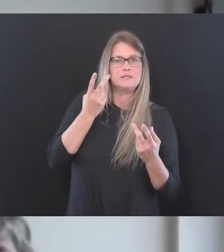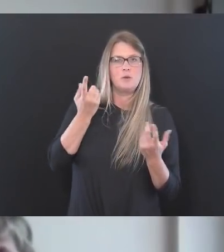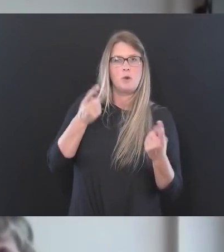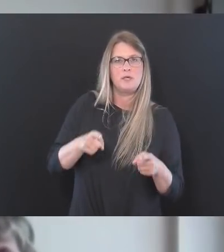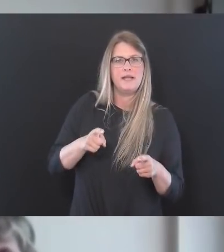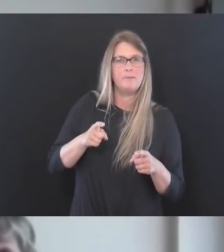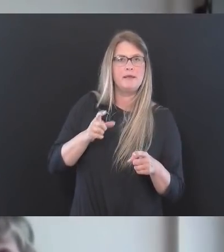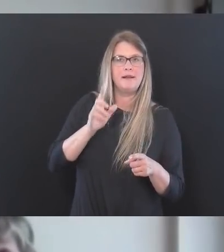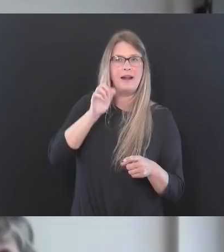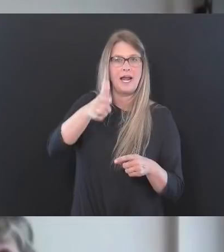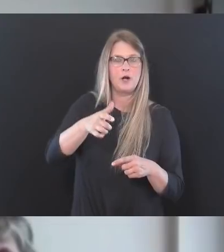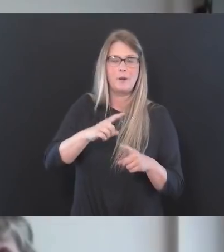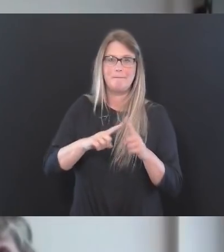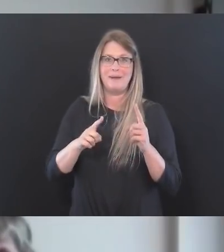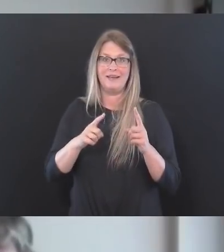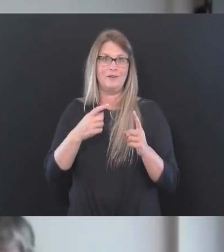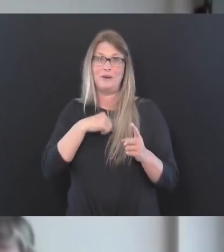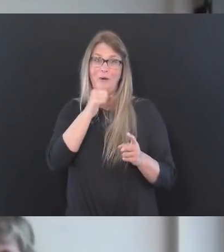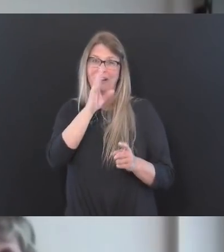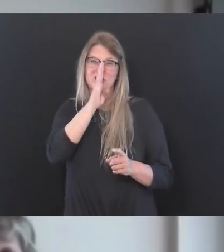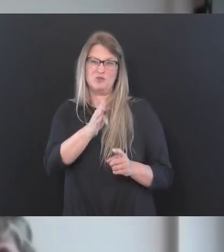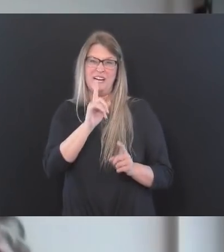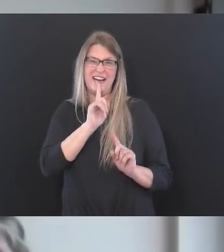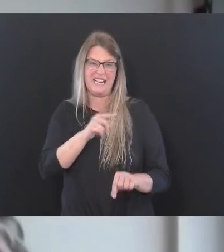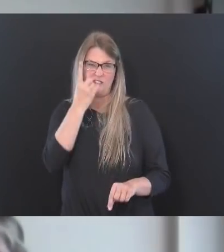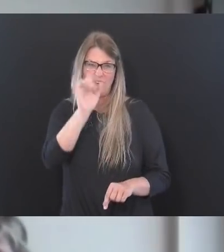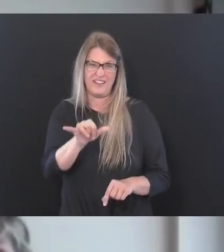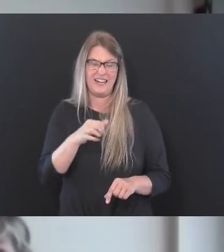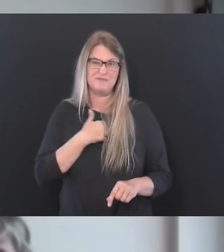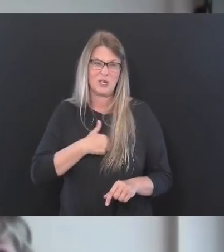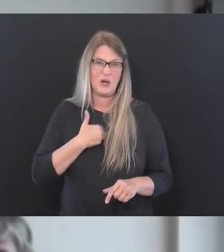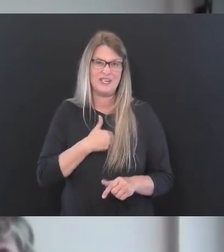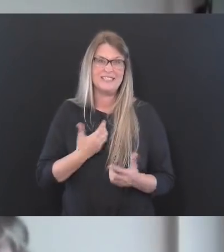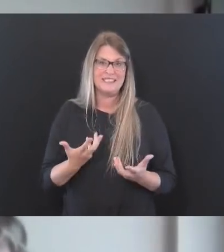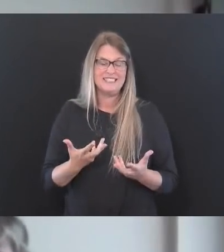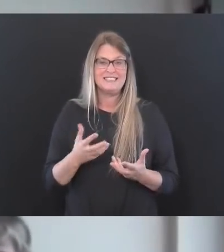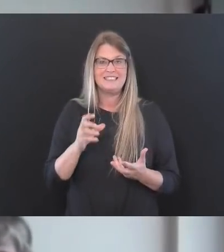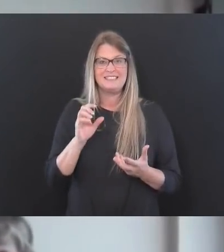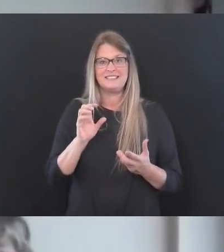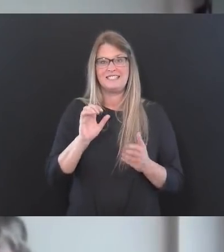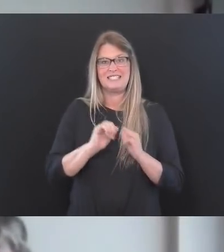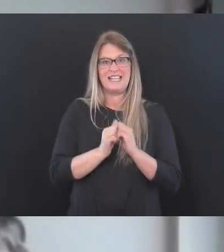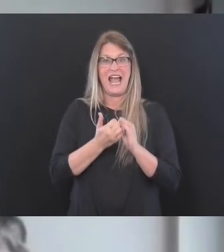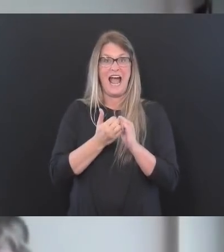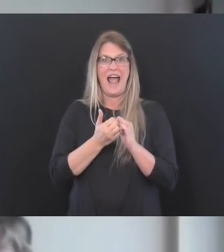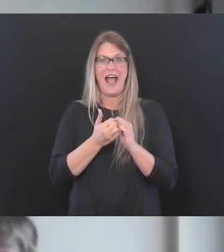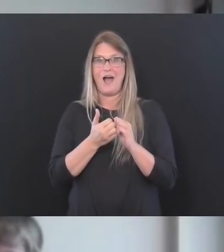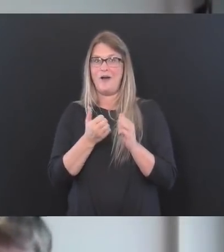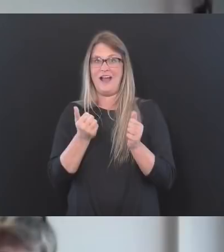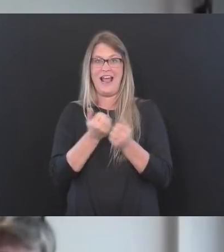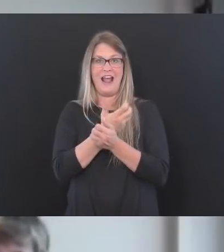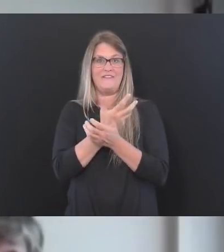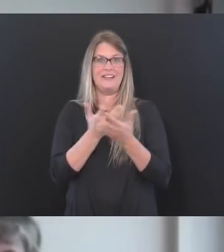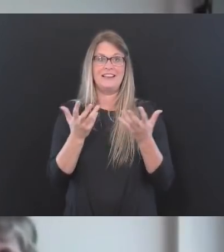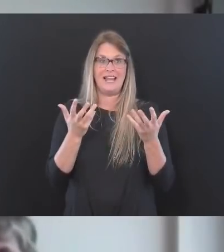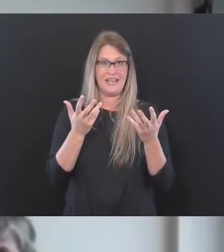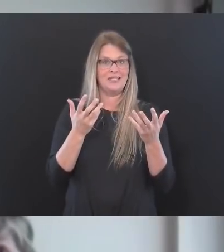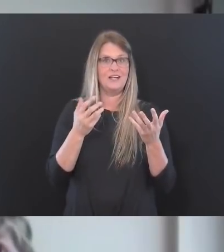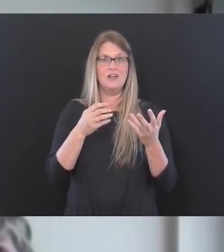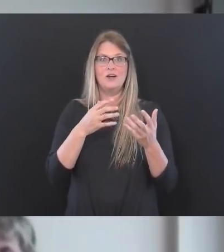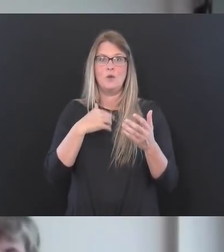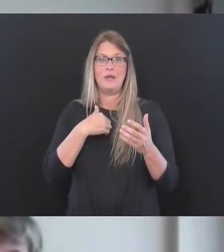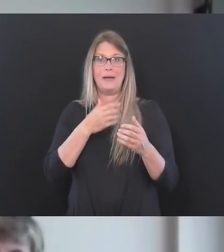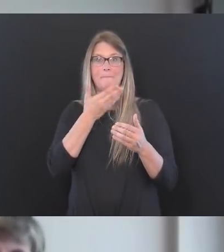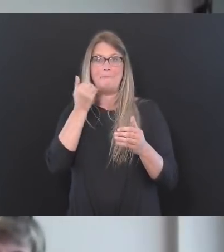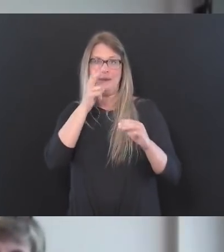a question as one would like to think. And it really does have to look at how this disease takes part across population and how we can best project